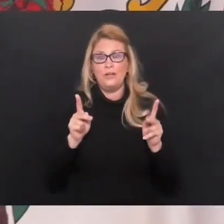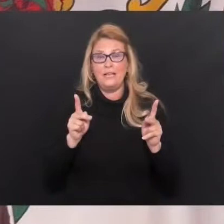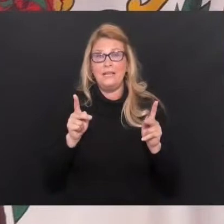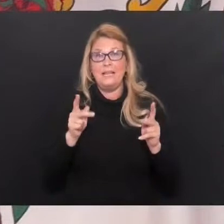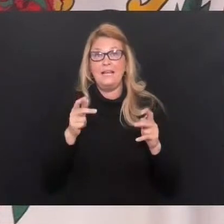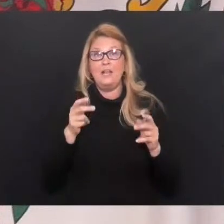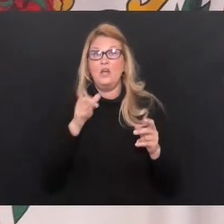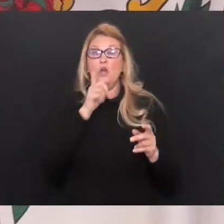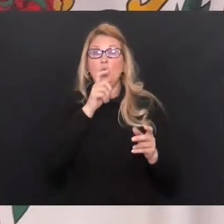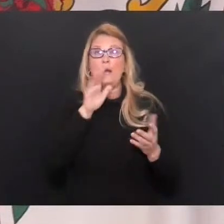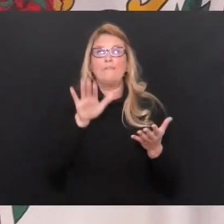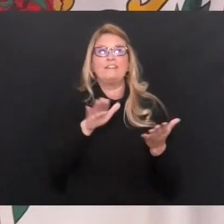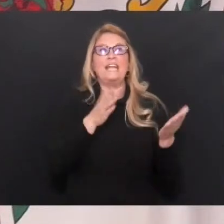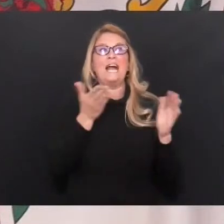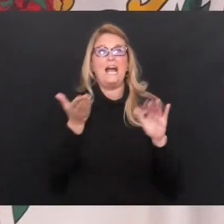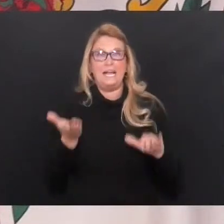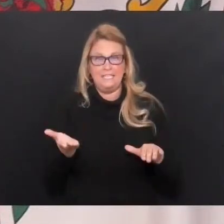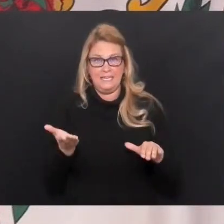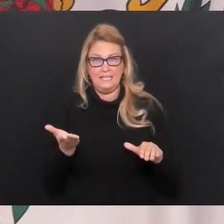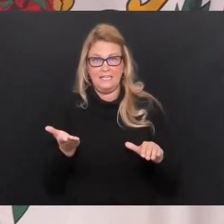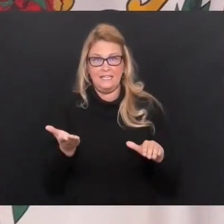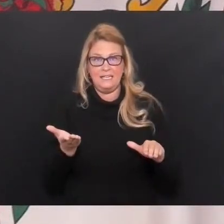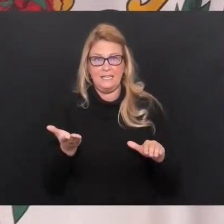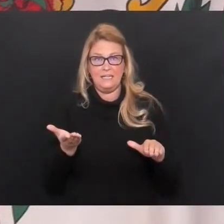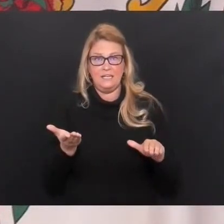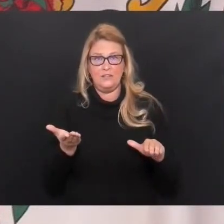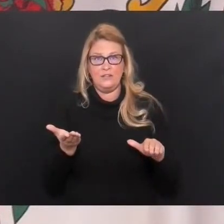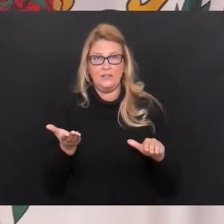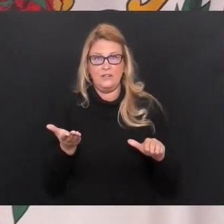vaccinated have died from